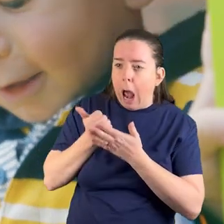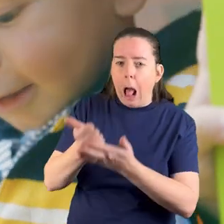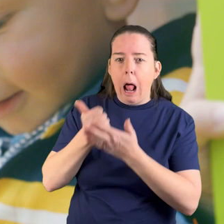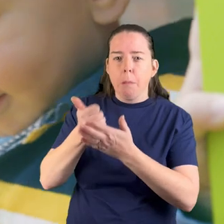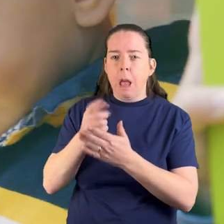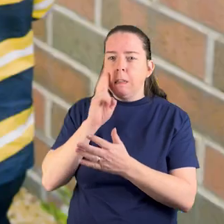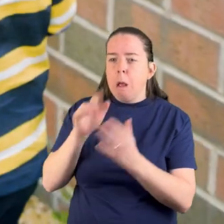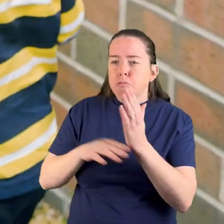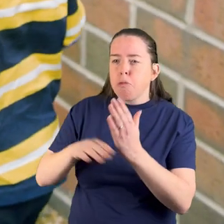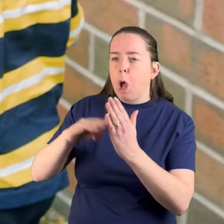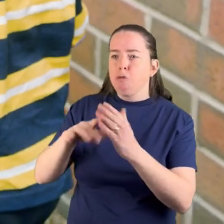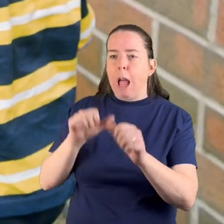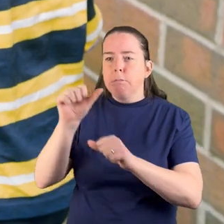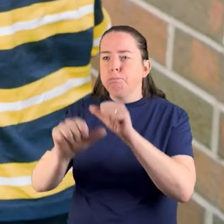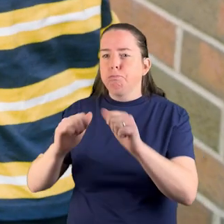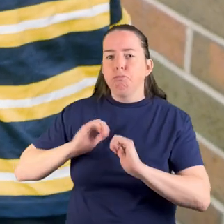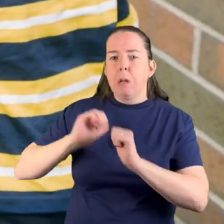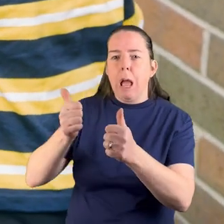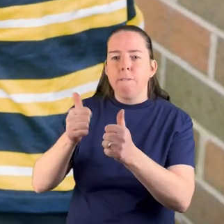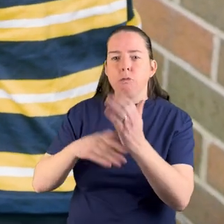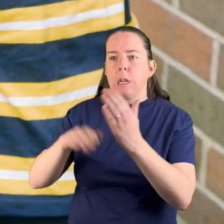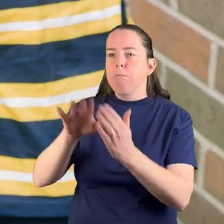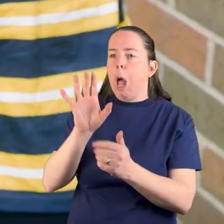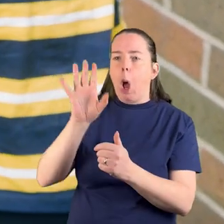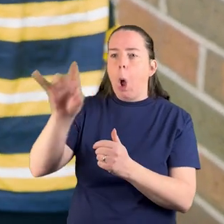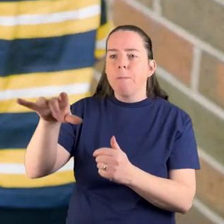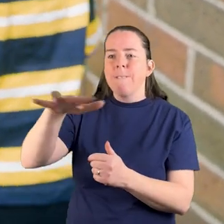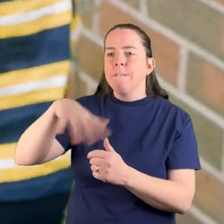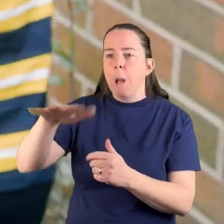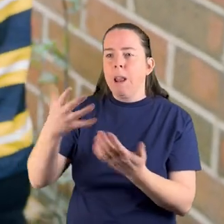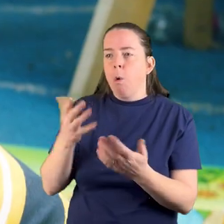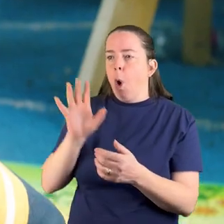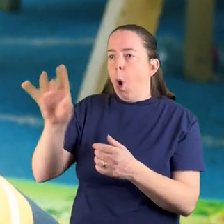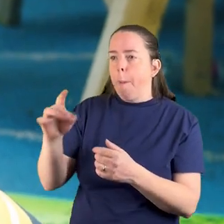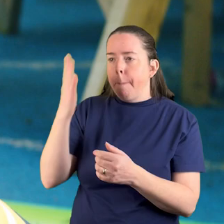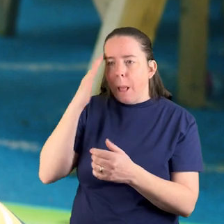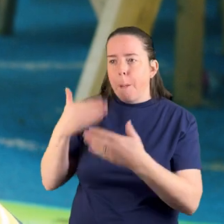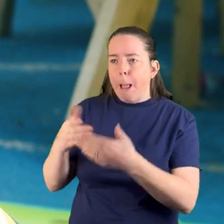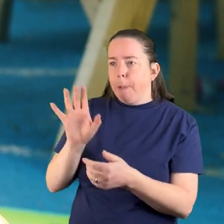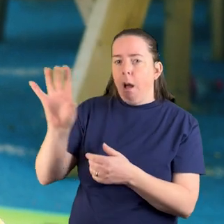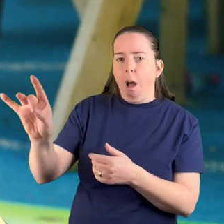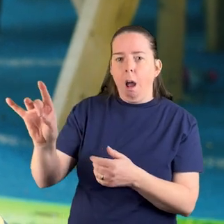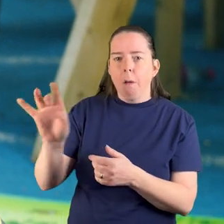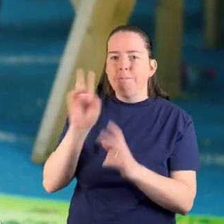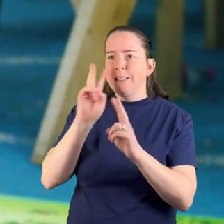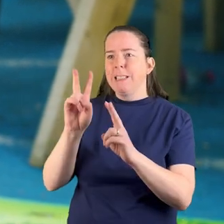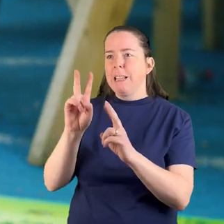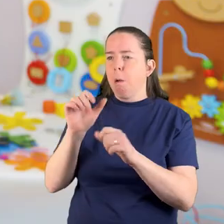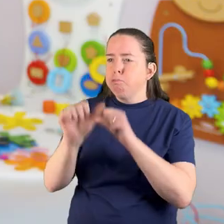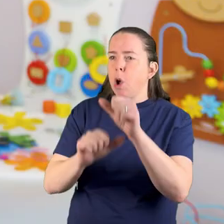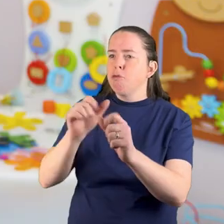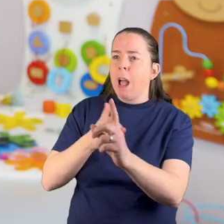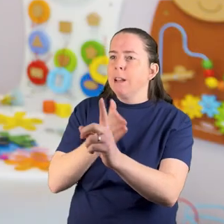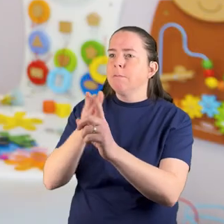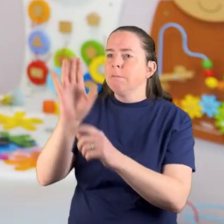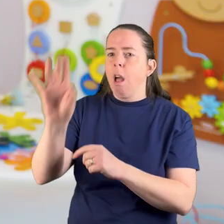and the recovery she actually makes, and seeing her go home, whether that's to a wider family unit or whether that's just herself and the baby, but the progress that